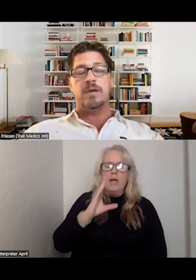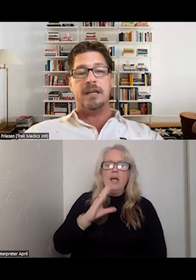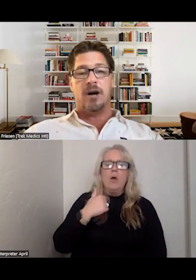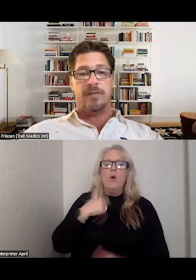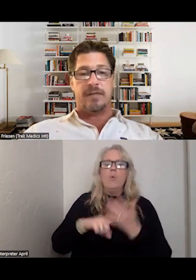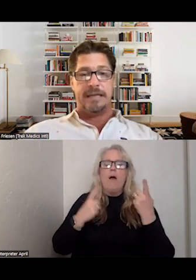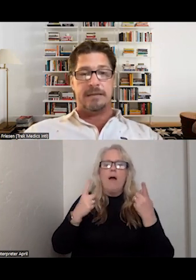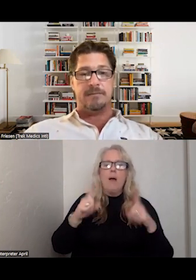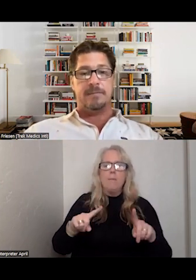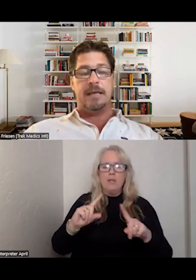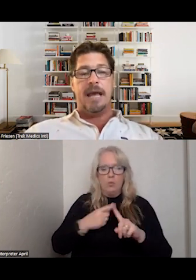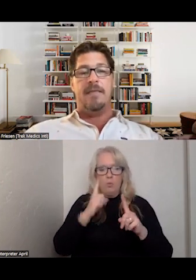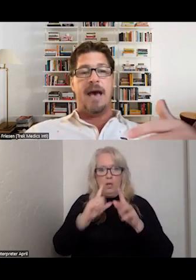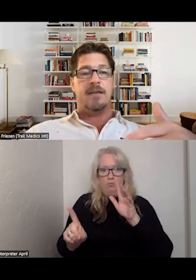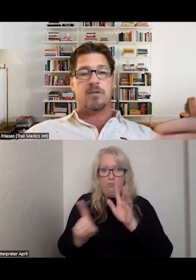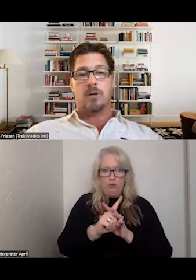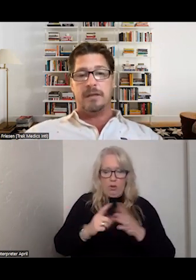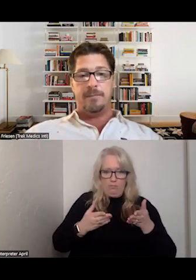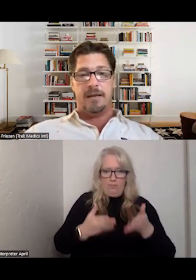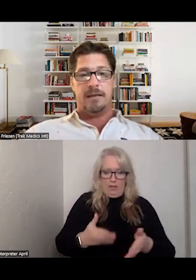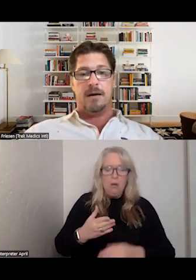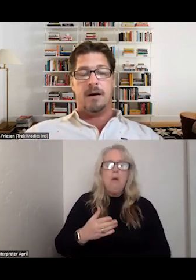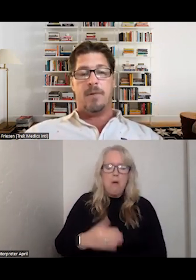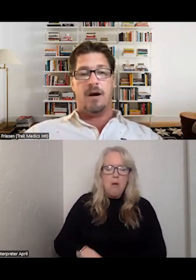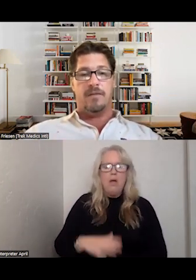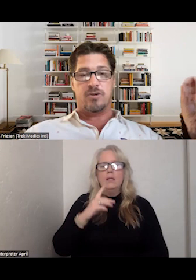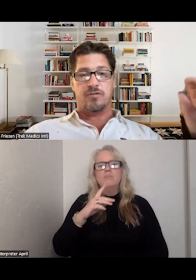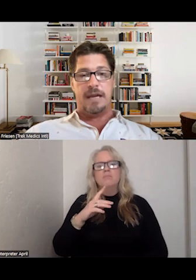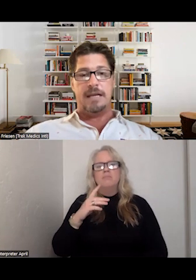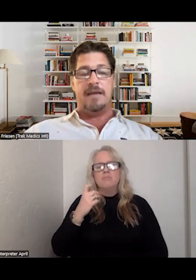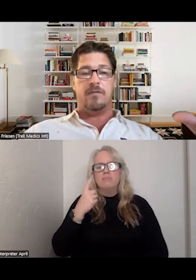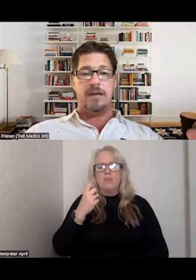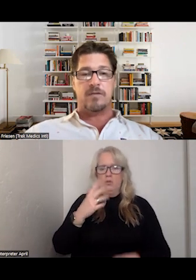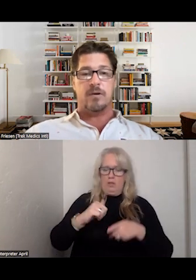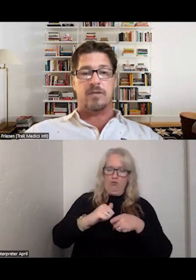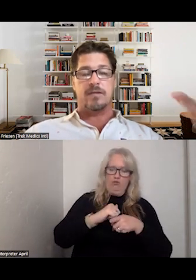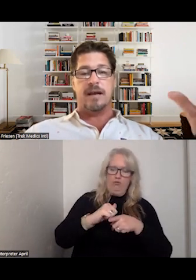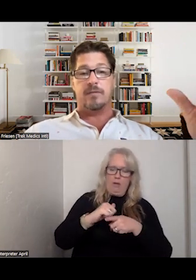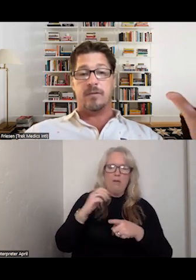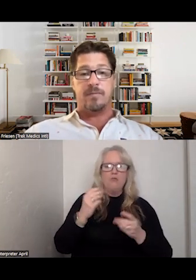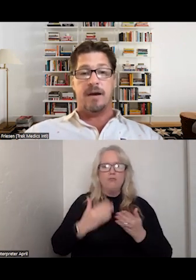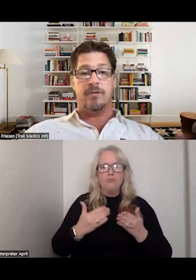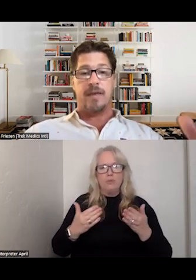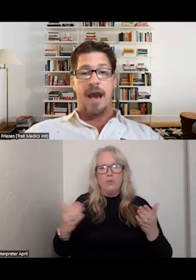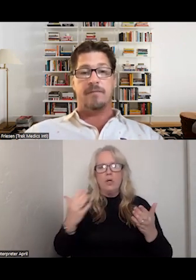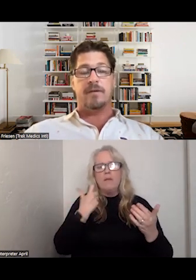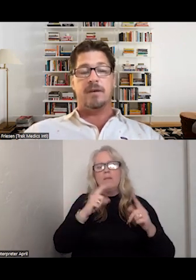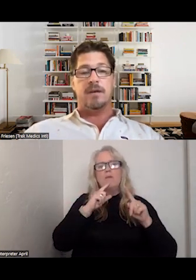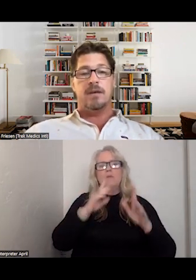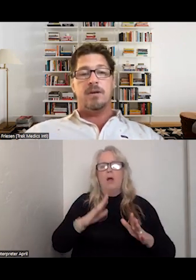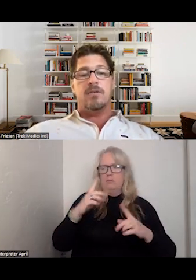happens when you get on scene. And that is totally dependent upon the training and the resources that the responders